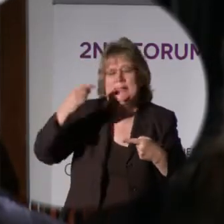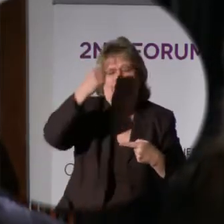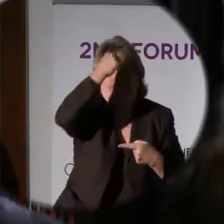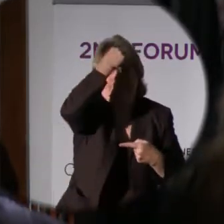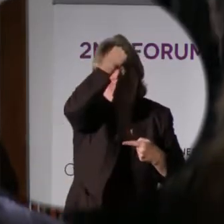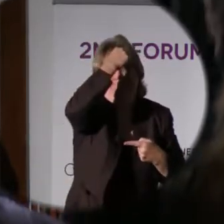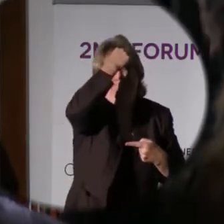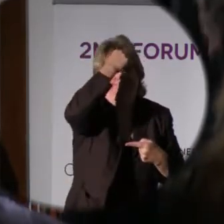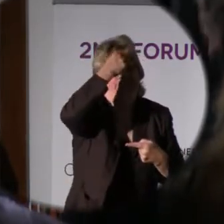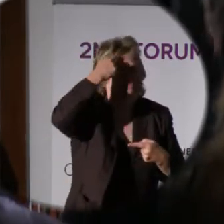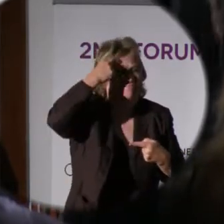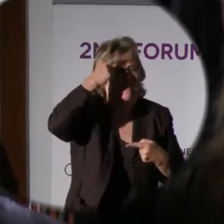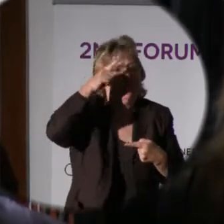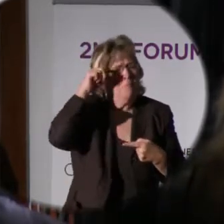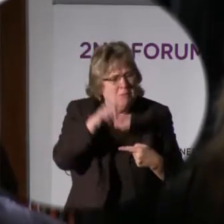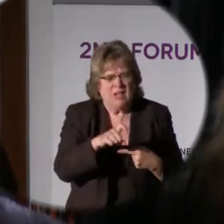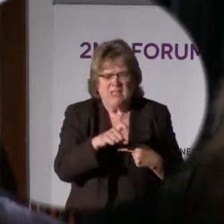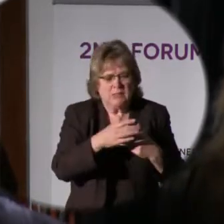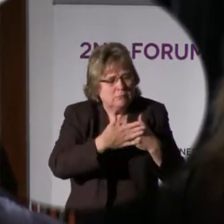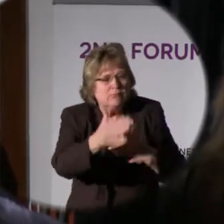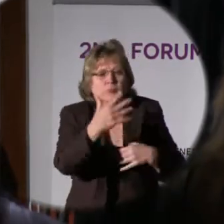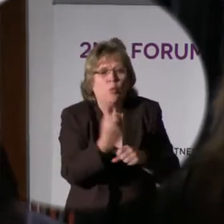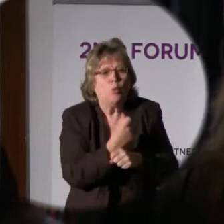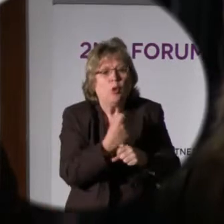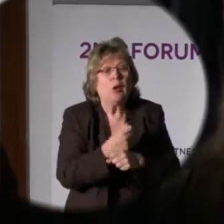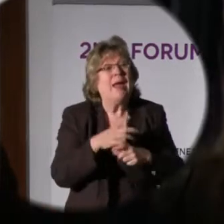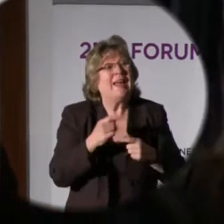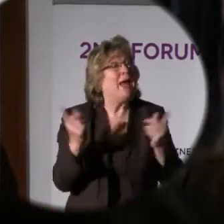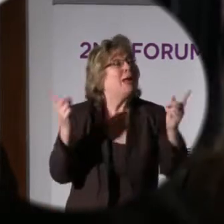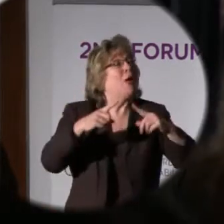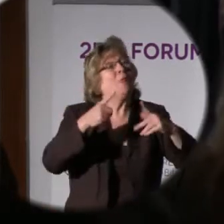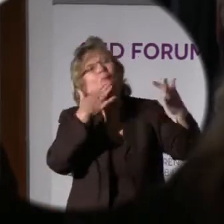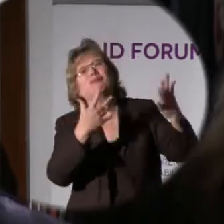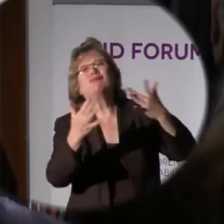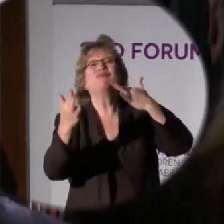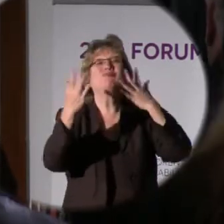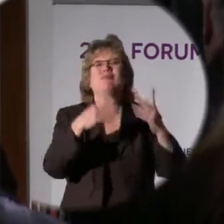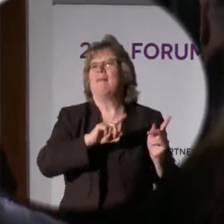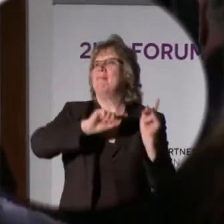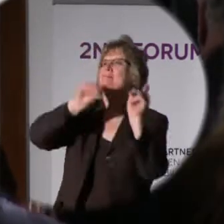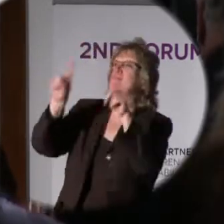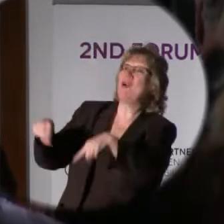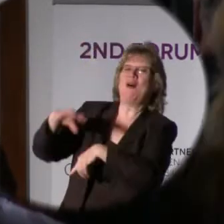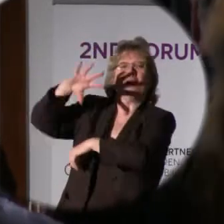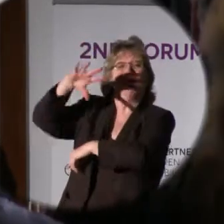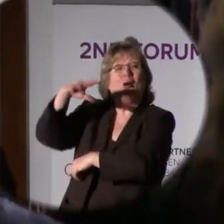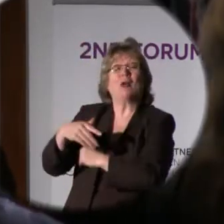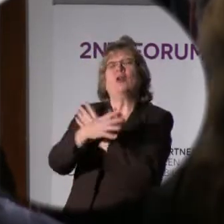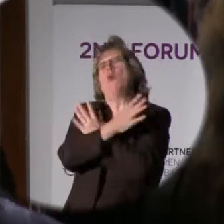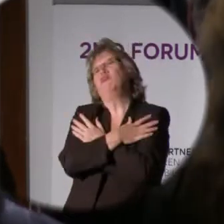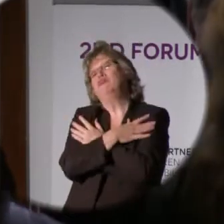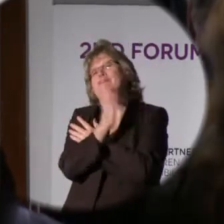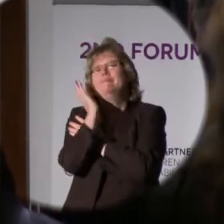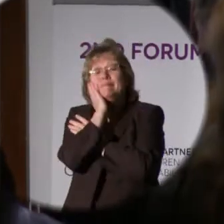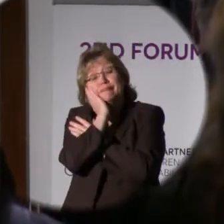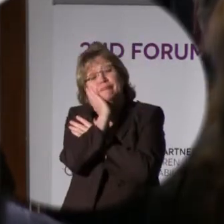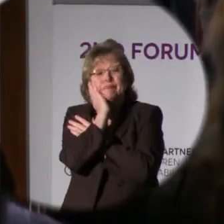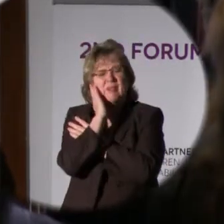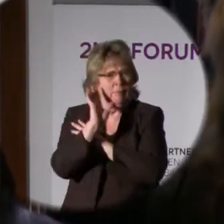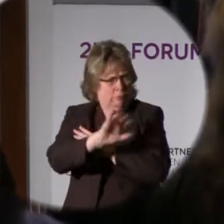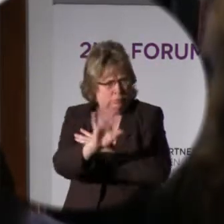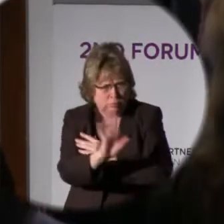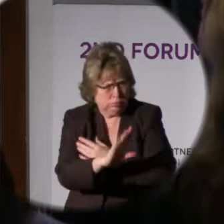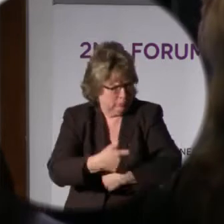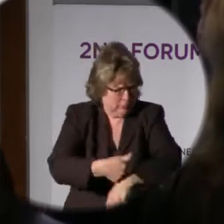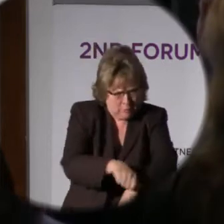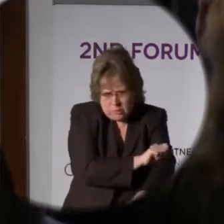all of the work that needs to be accomplished in this sector in ensuring that the rights and needs of persons with